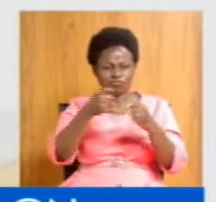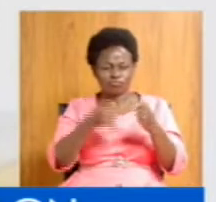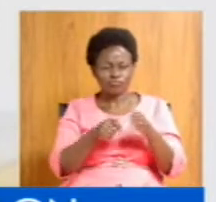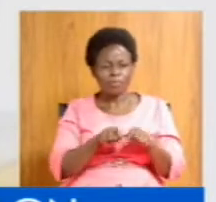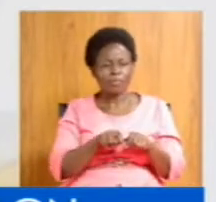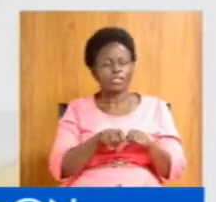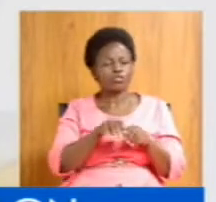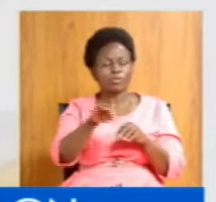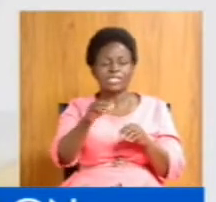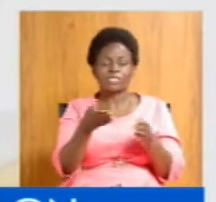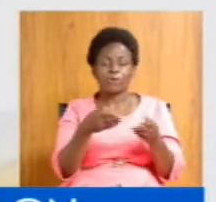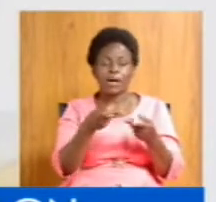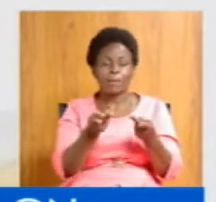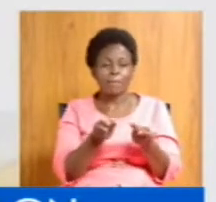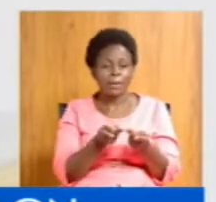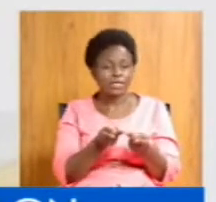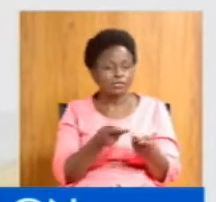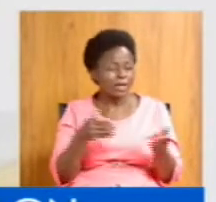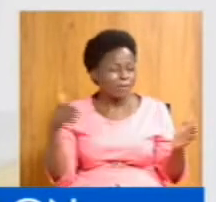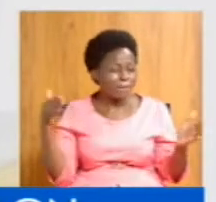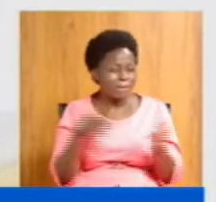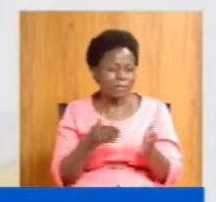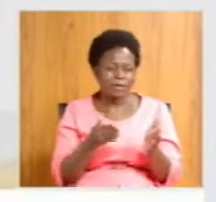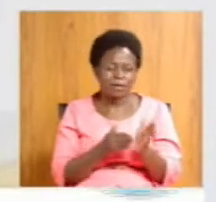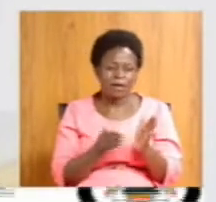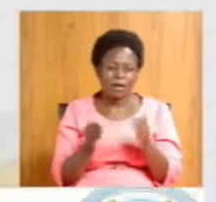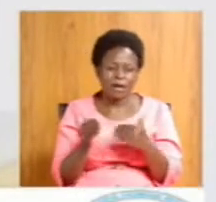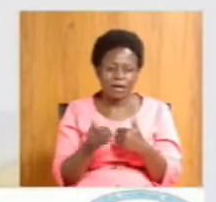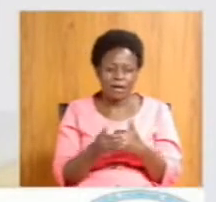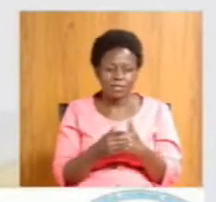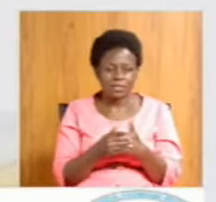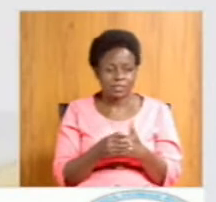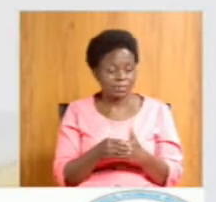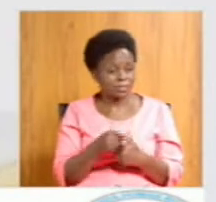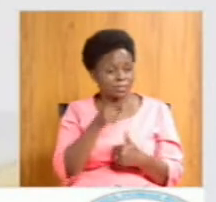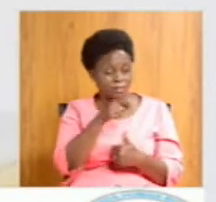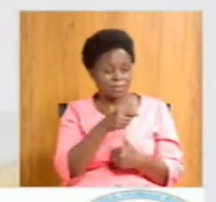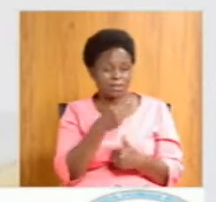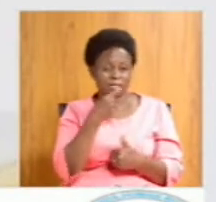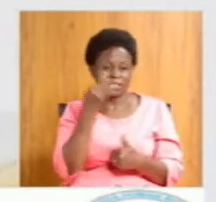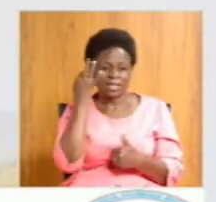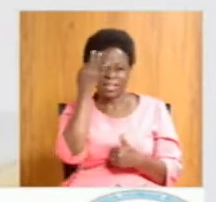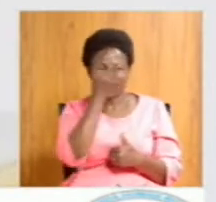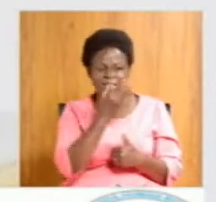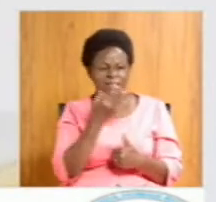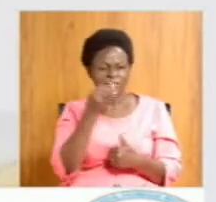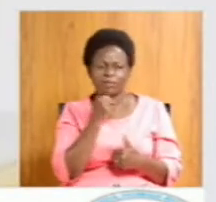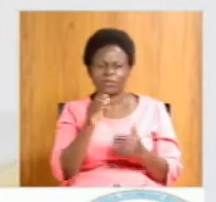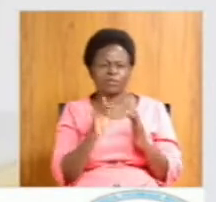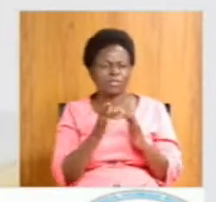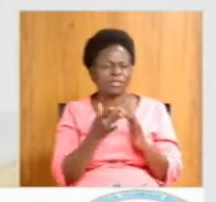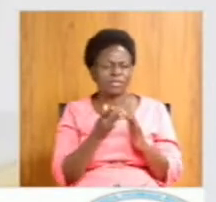stretched to a place where you stifle access. Well, he rightly placed it that Facebook is not the internet